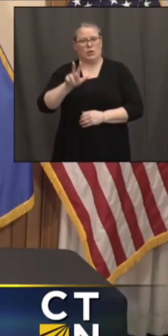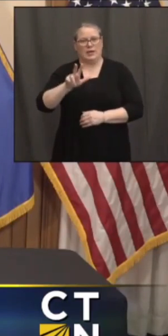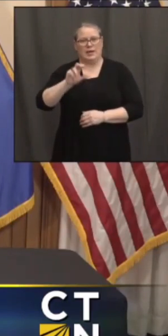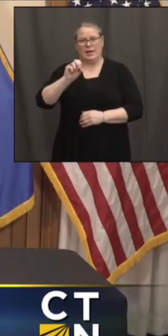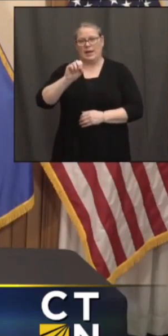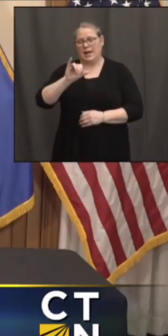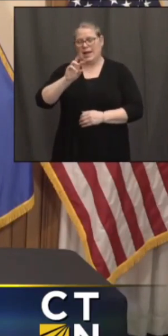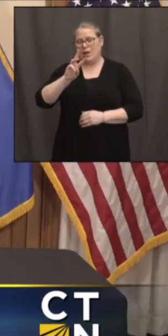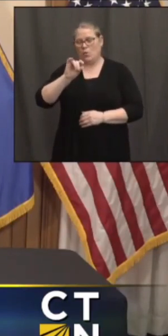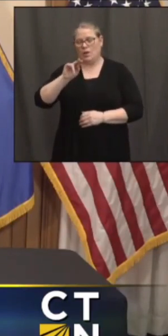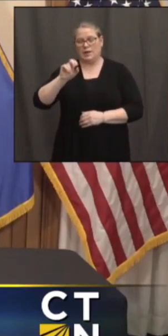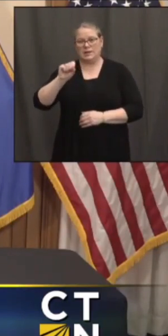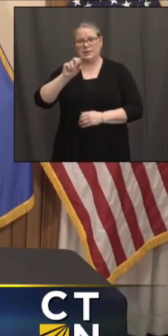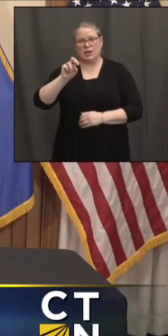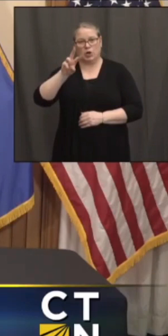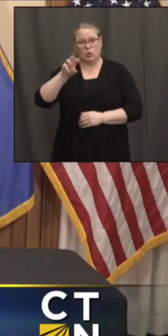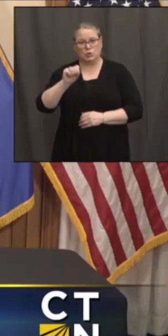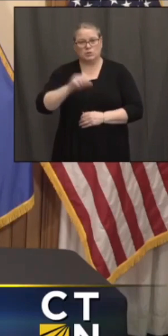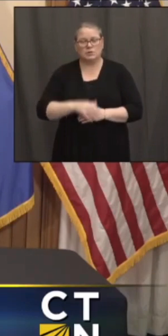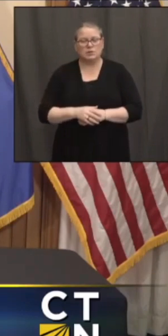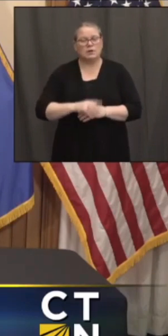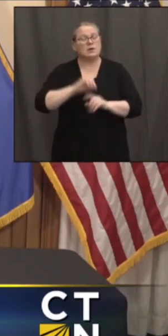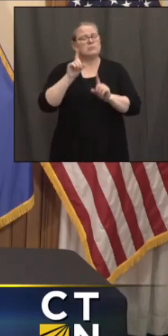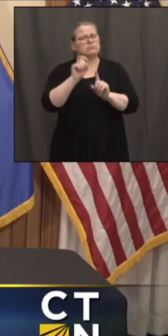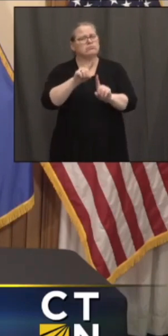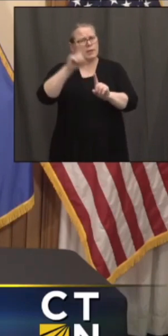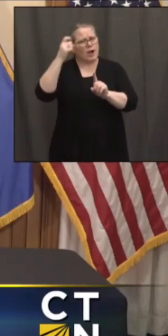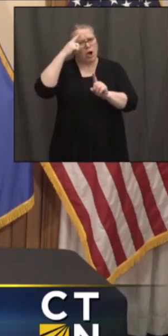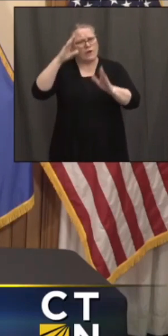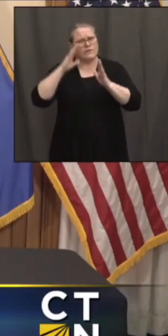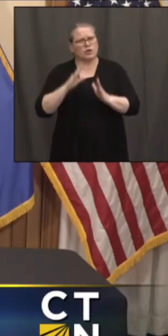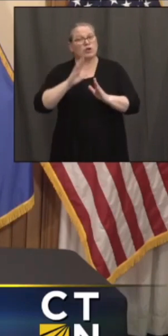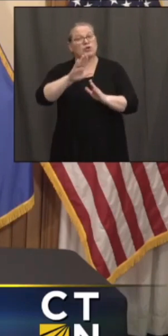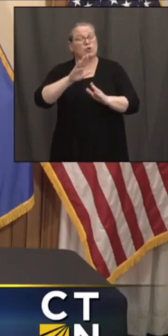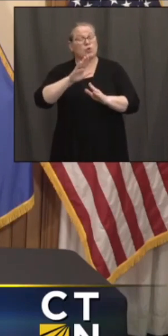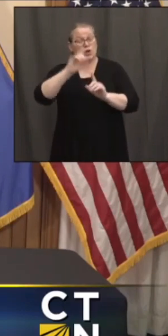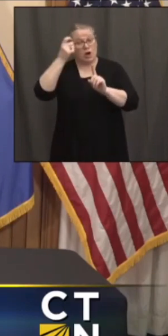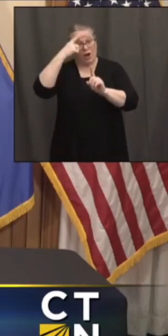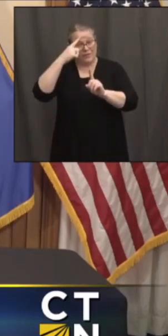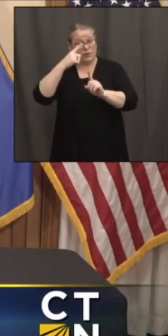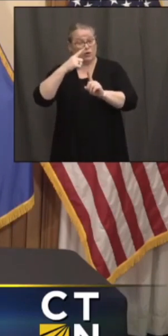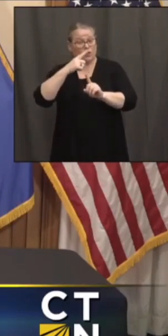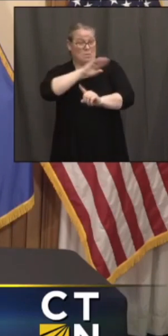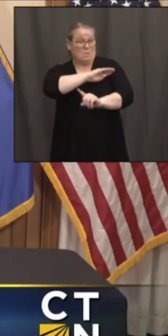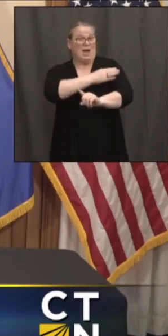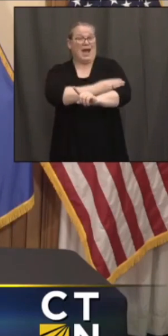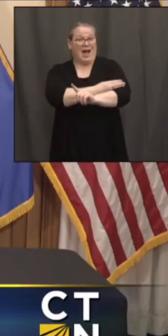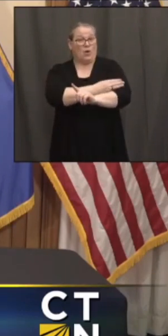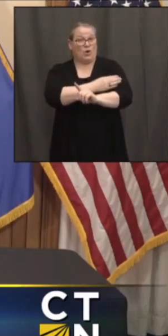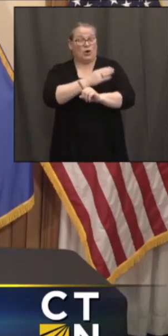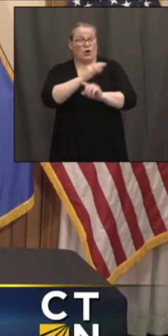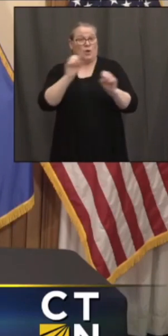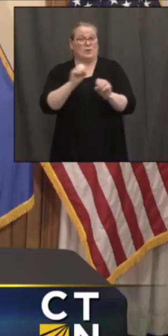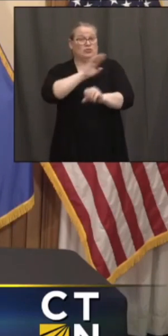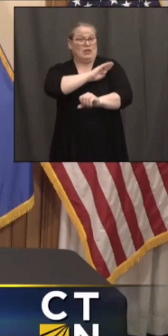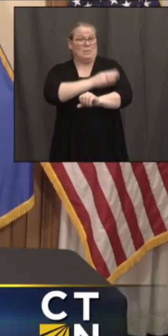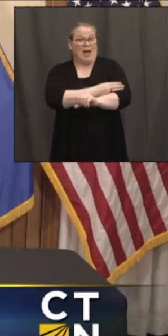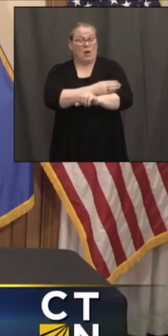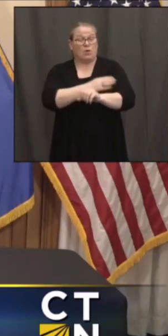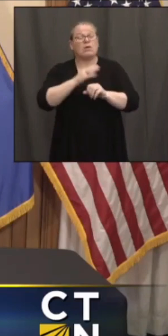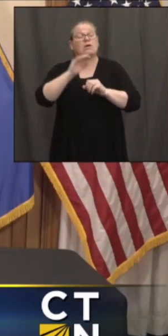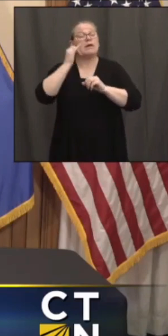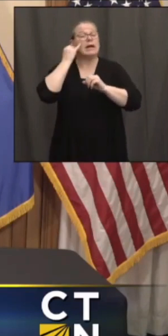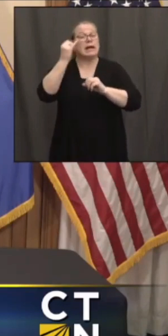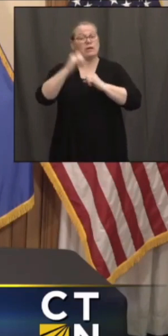order is extended to April 20th, it really clashes, right, with a lot of other states with what they're doing right now.